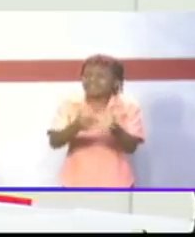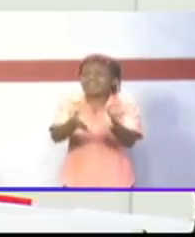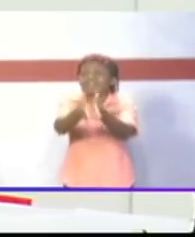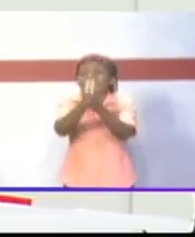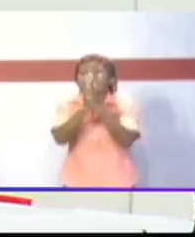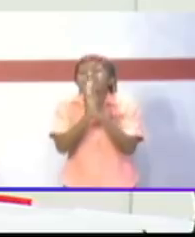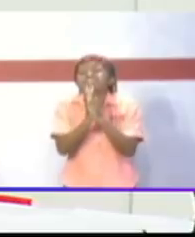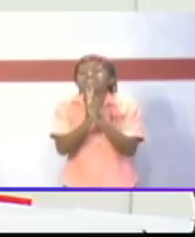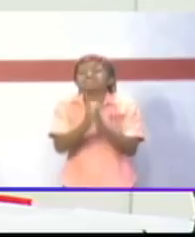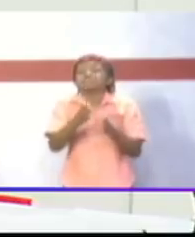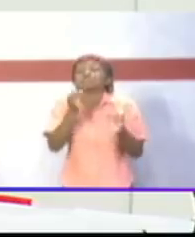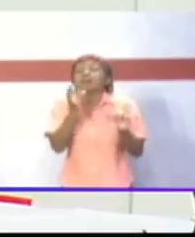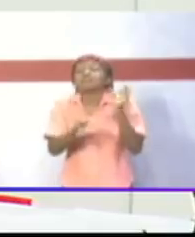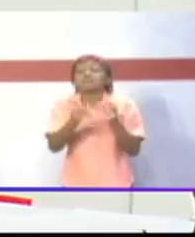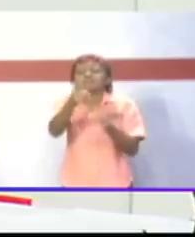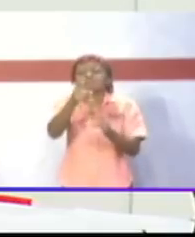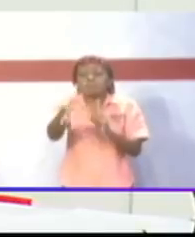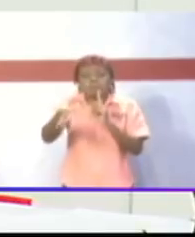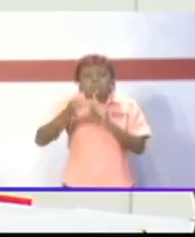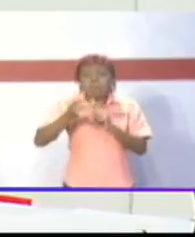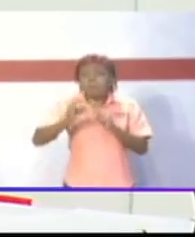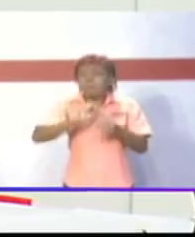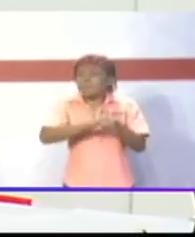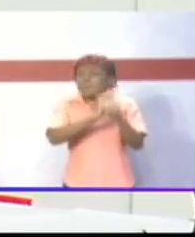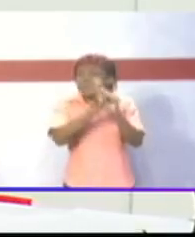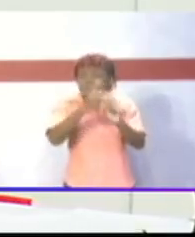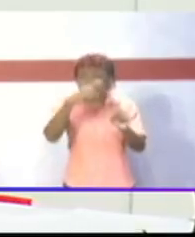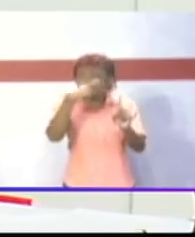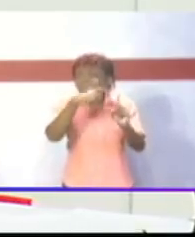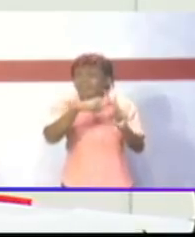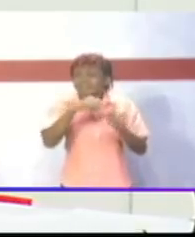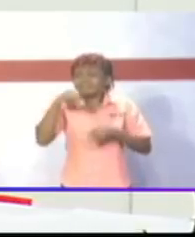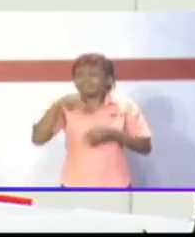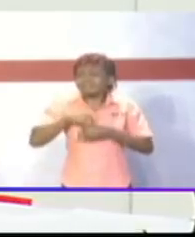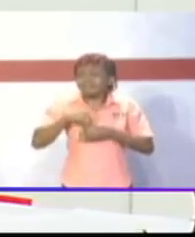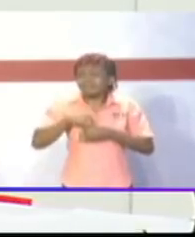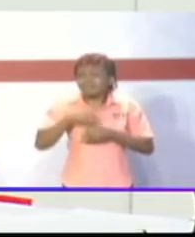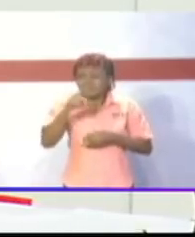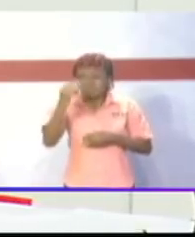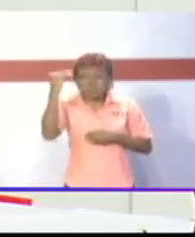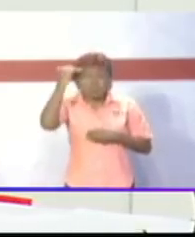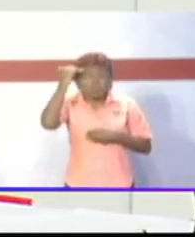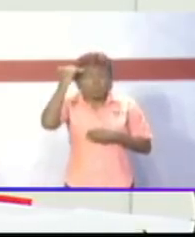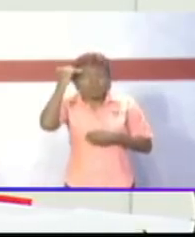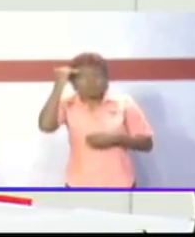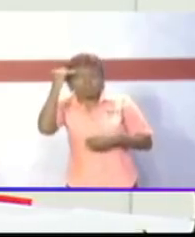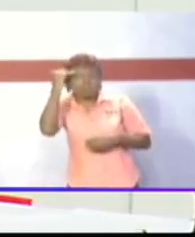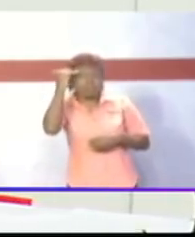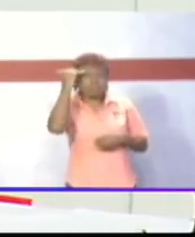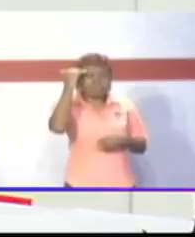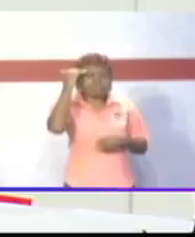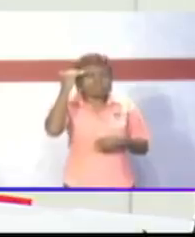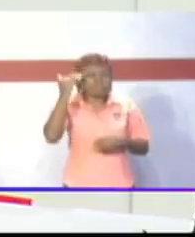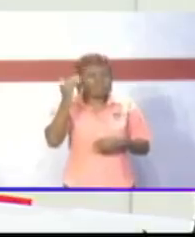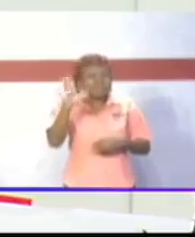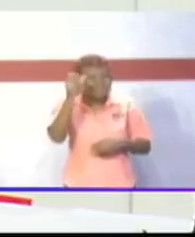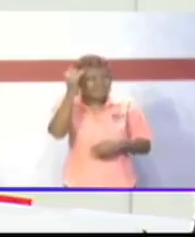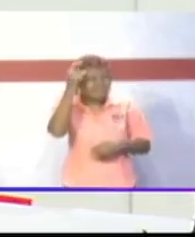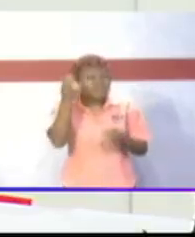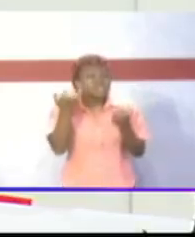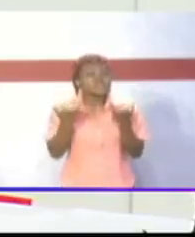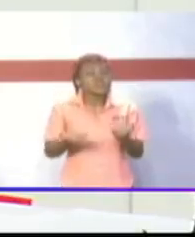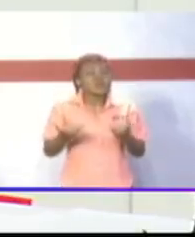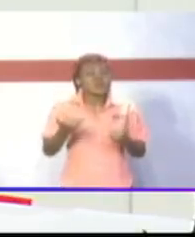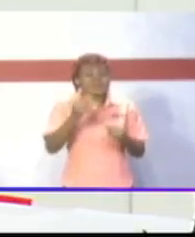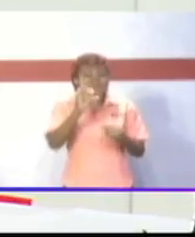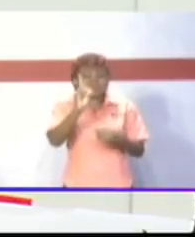positive or you are suspected of being COVID positive, especially given the community establishment of the Delta variant, as Dr. Hines has been